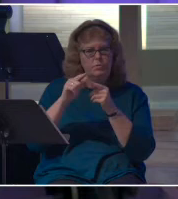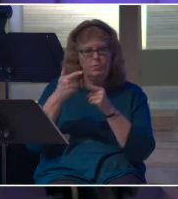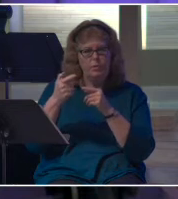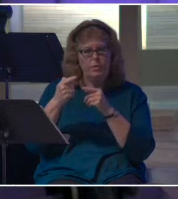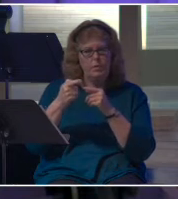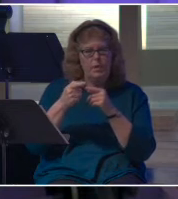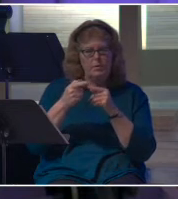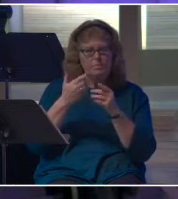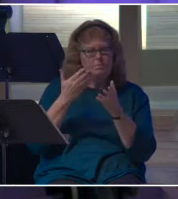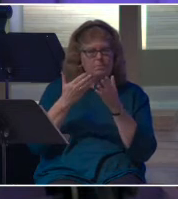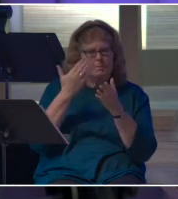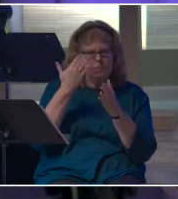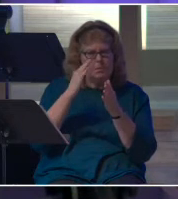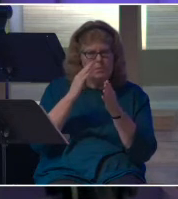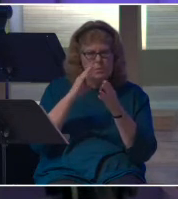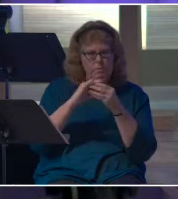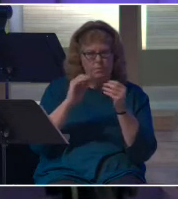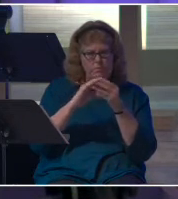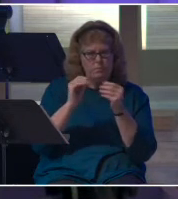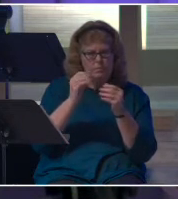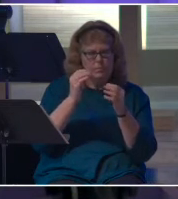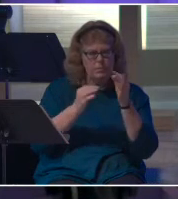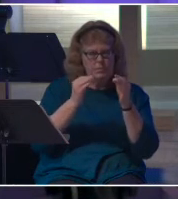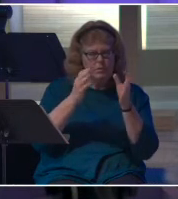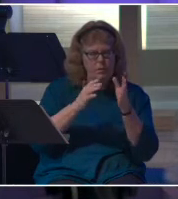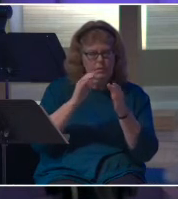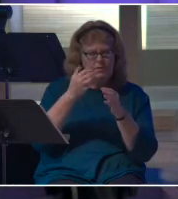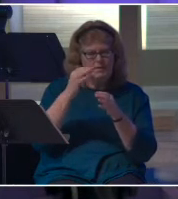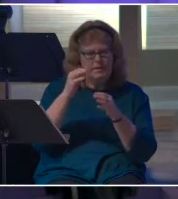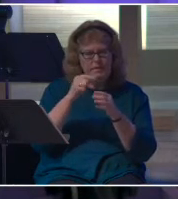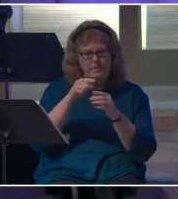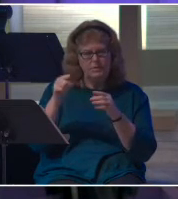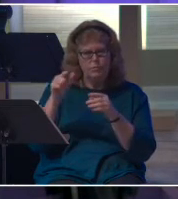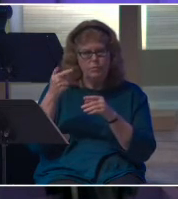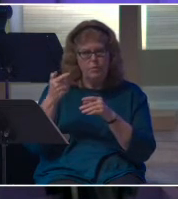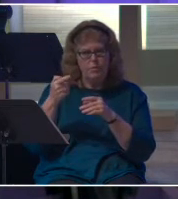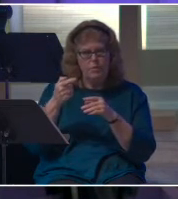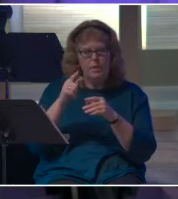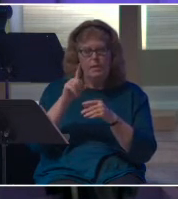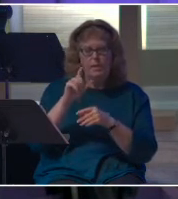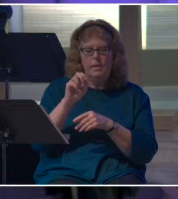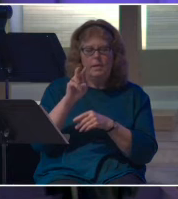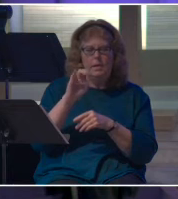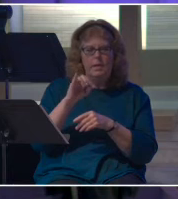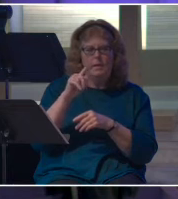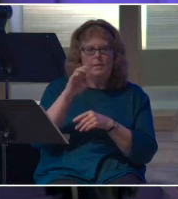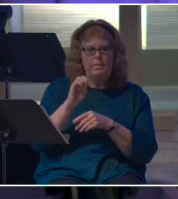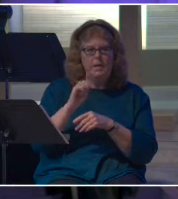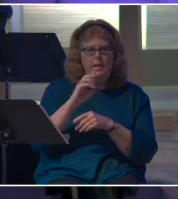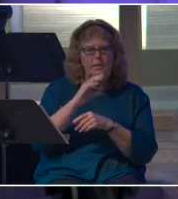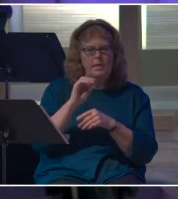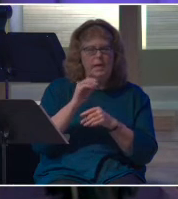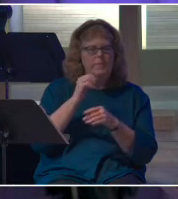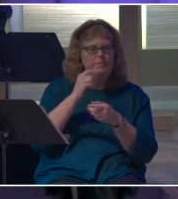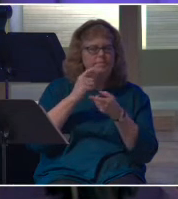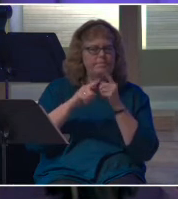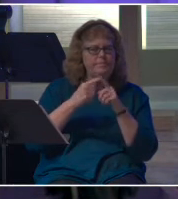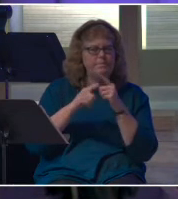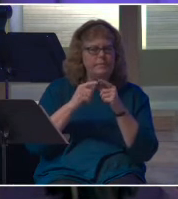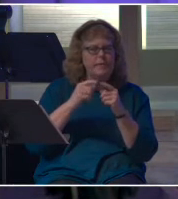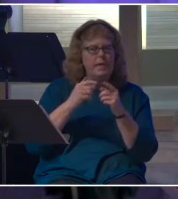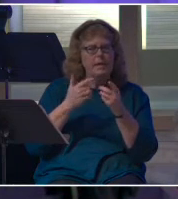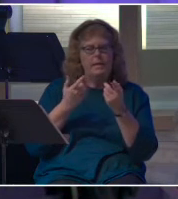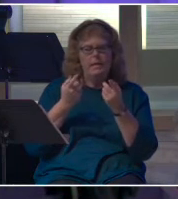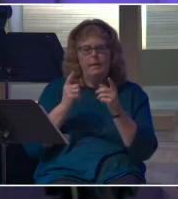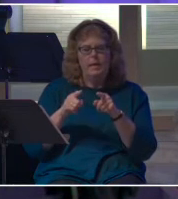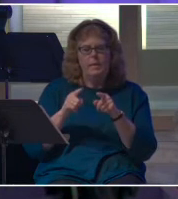you're not familiar with Judges 19 through 21, it's where the Levite and his concubine have this incident